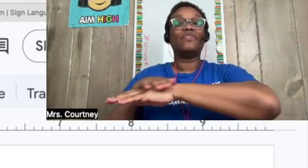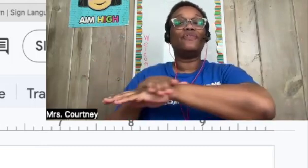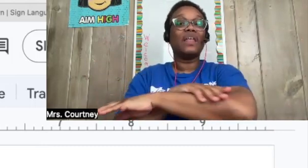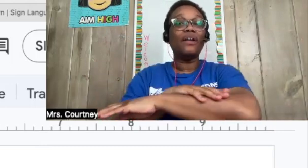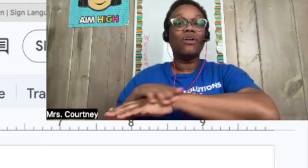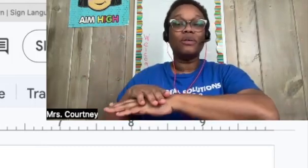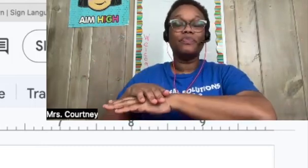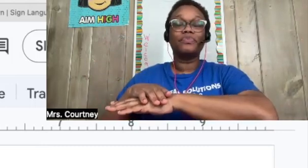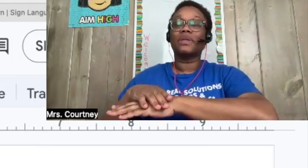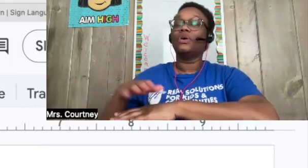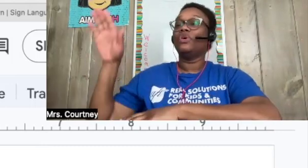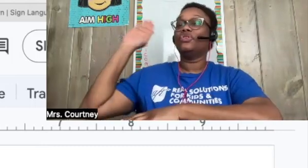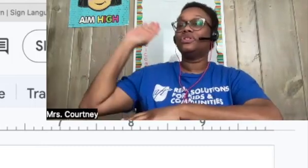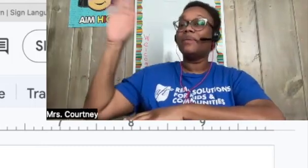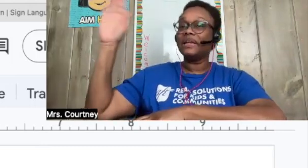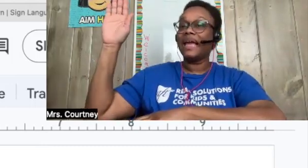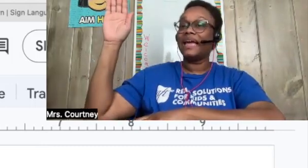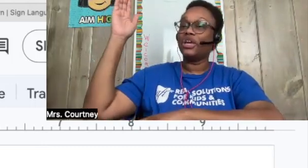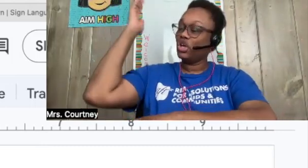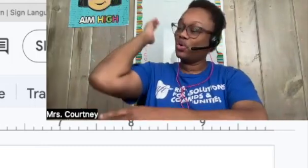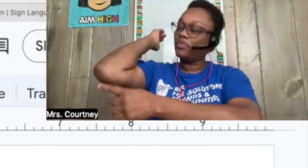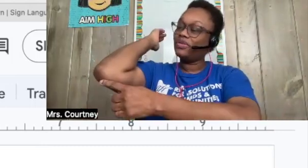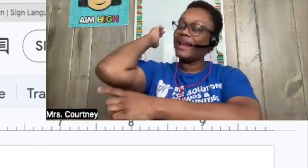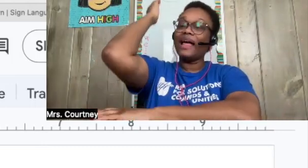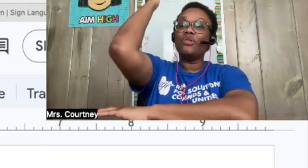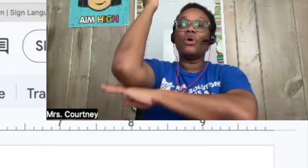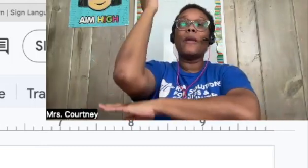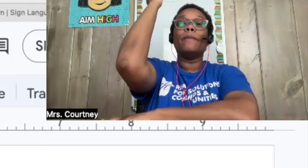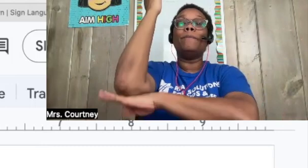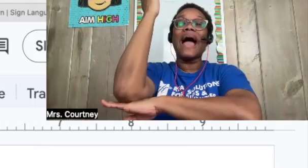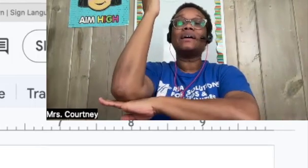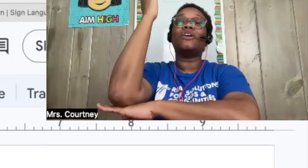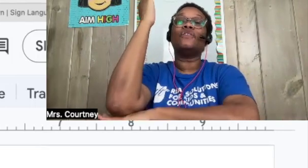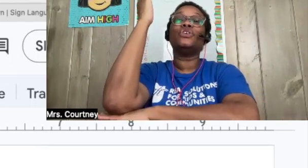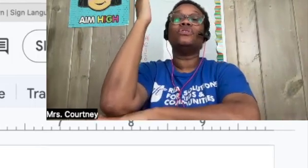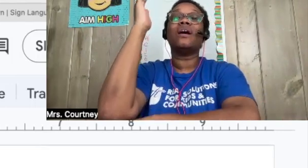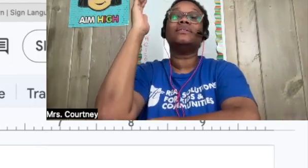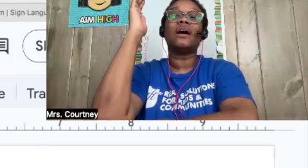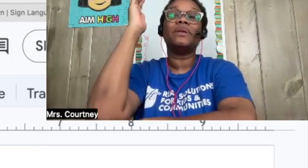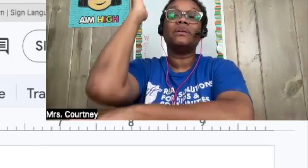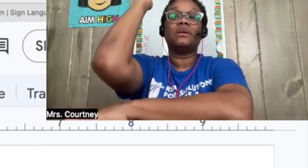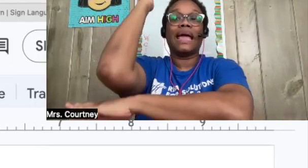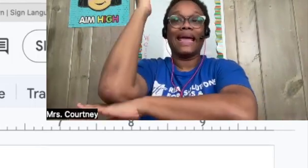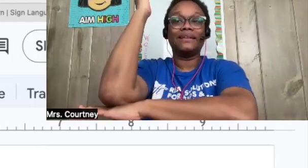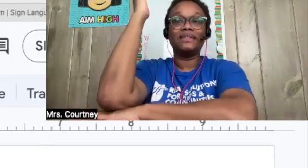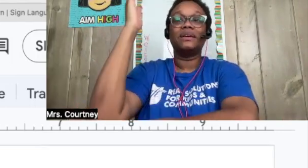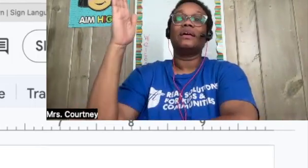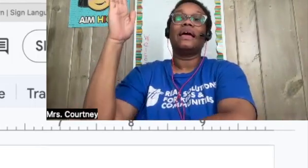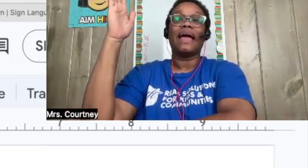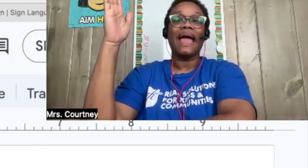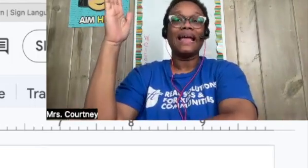to have a flat arm. With your dominant hand, you're going to put that elbow on the back of your non-dominant